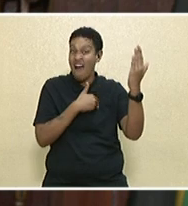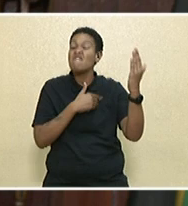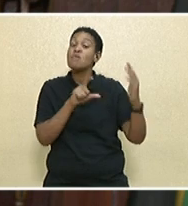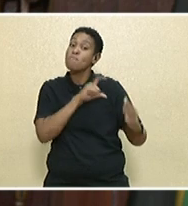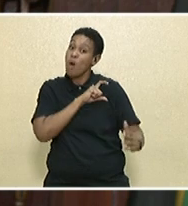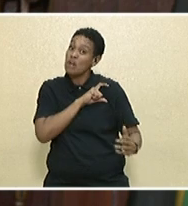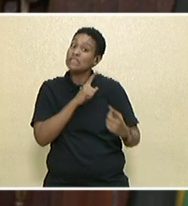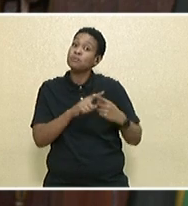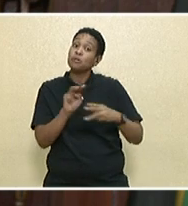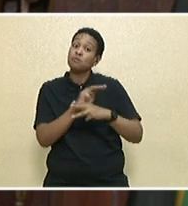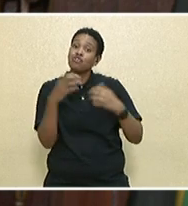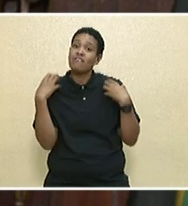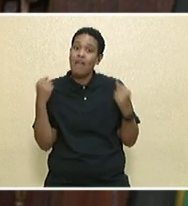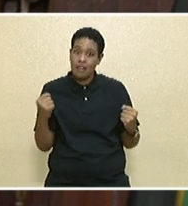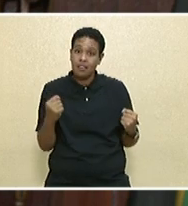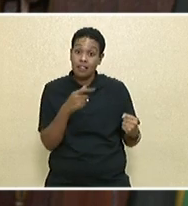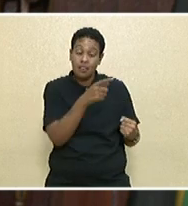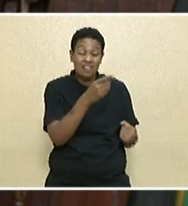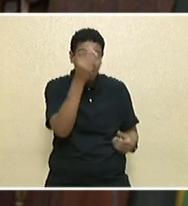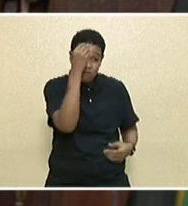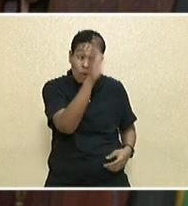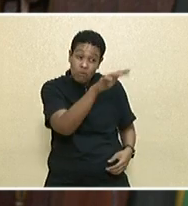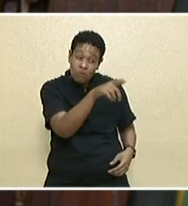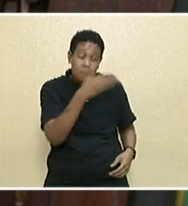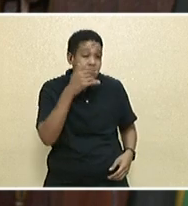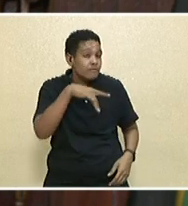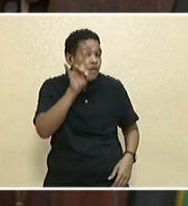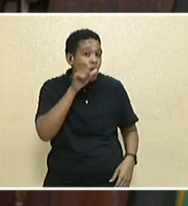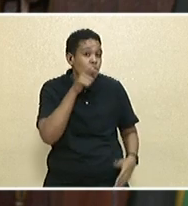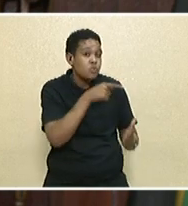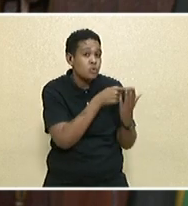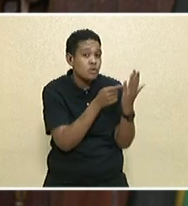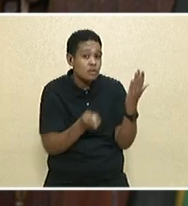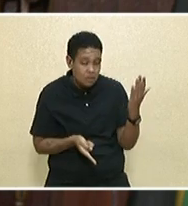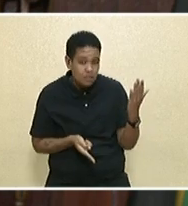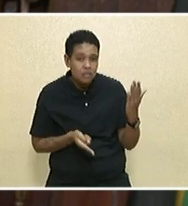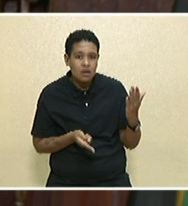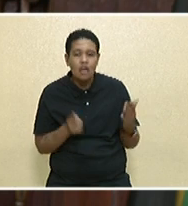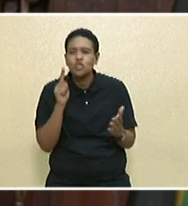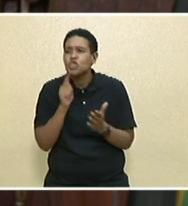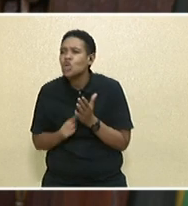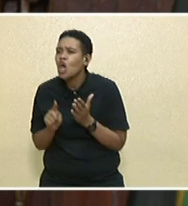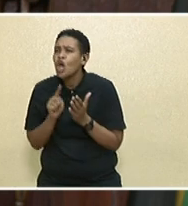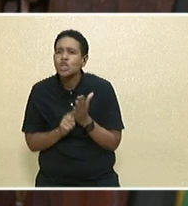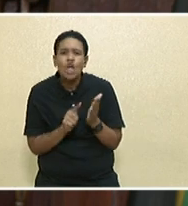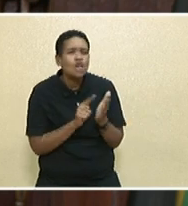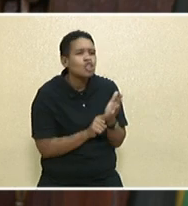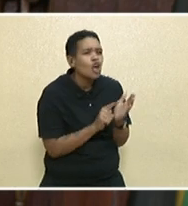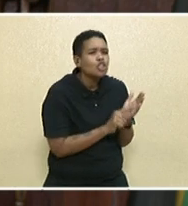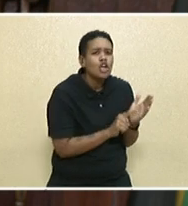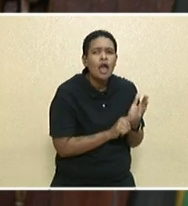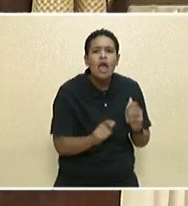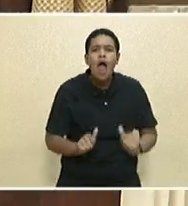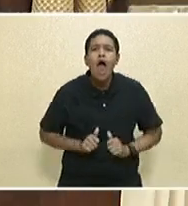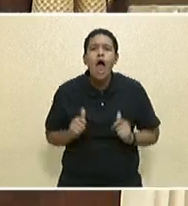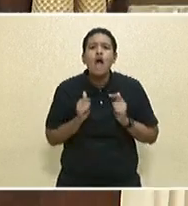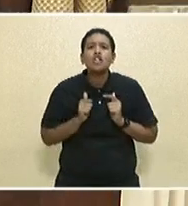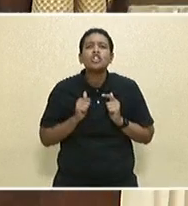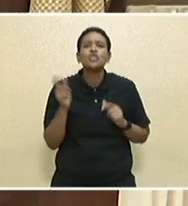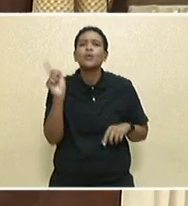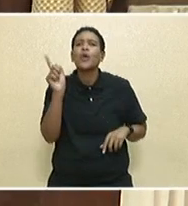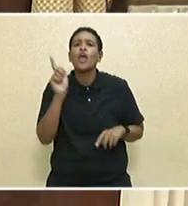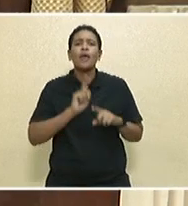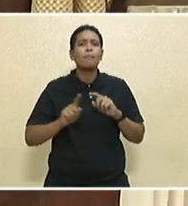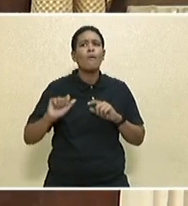identify the persons on the manifest and to conduct checks based upon addresses and